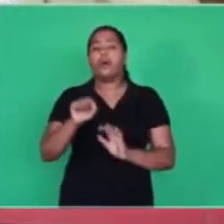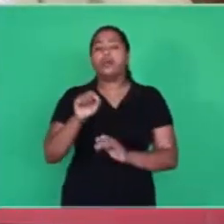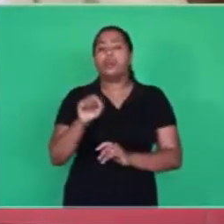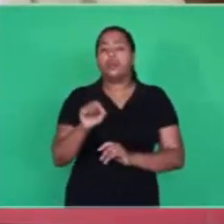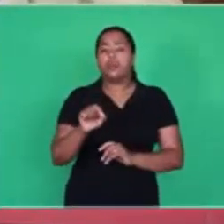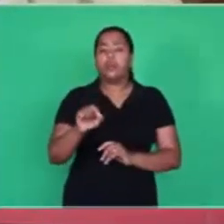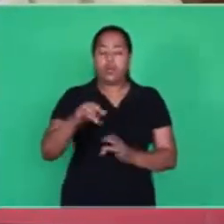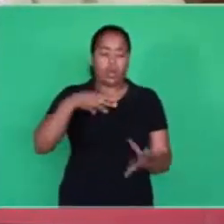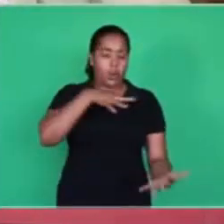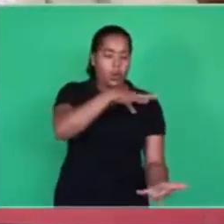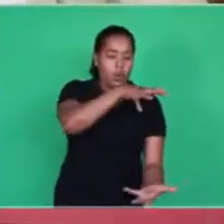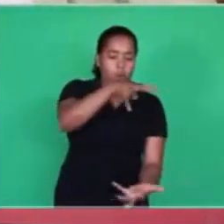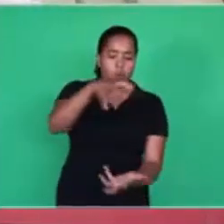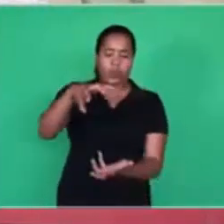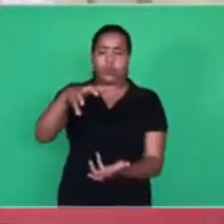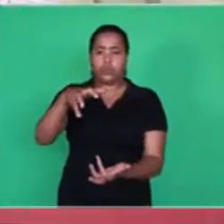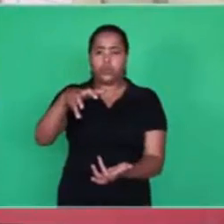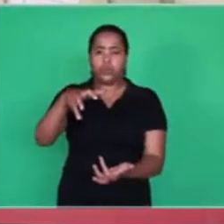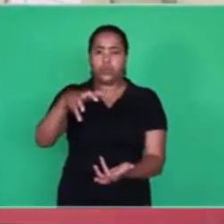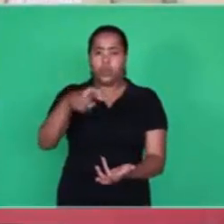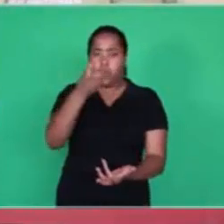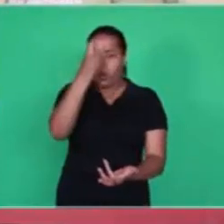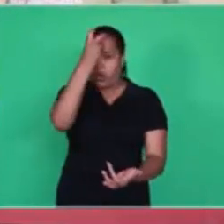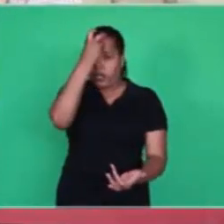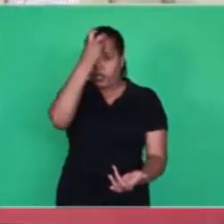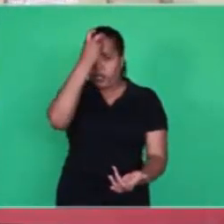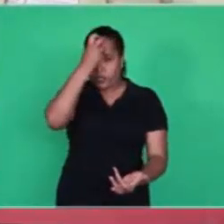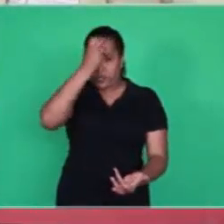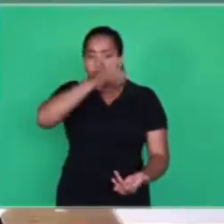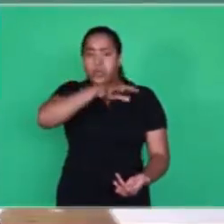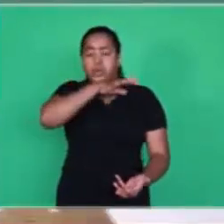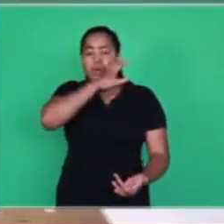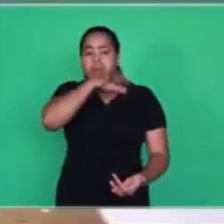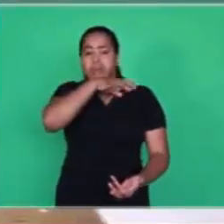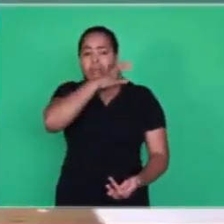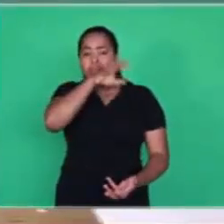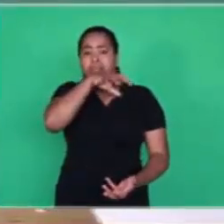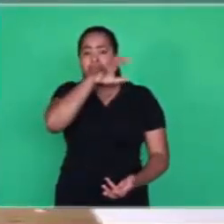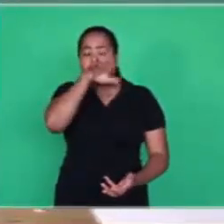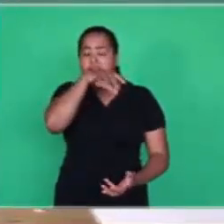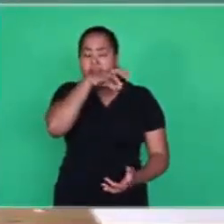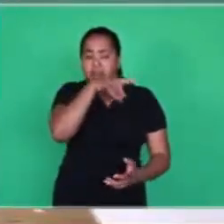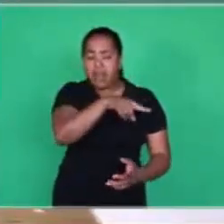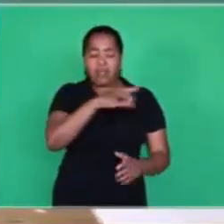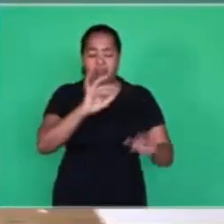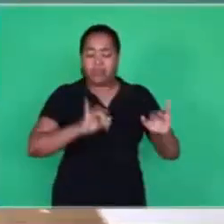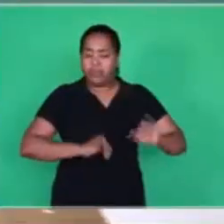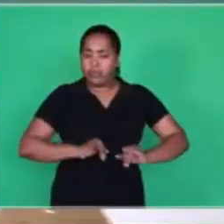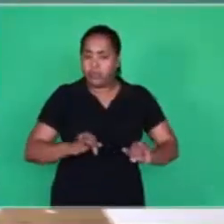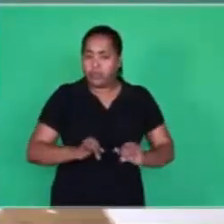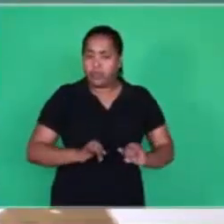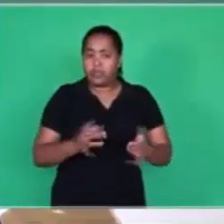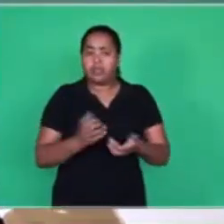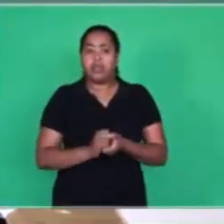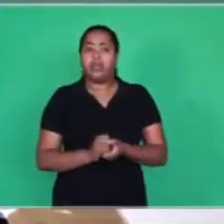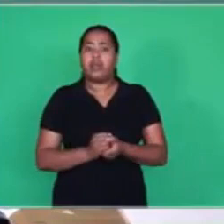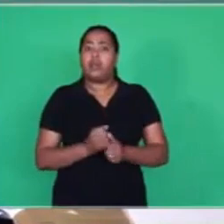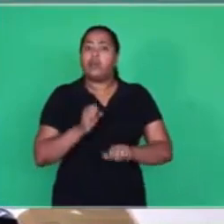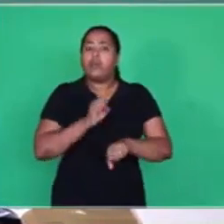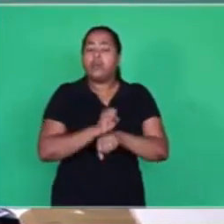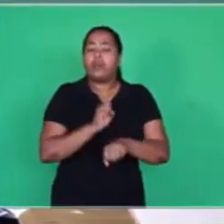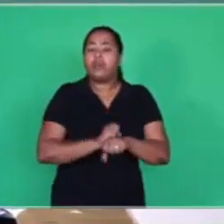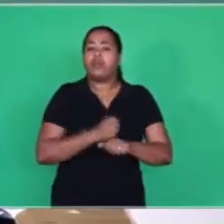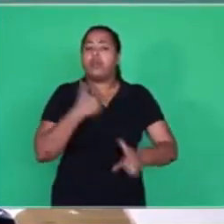This will also be covered within our Biblical Institute and other classes in this